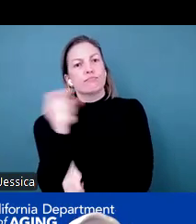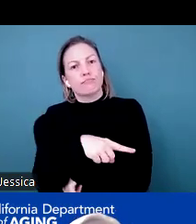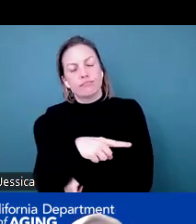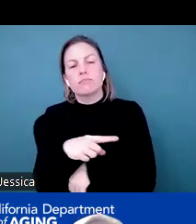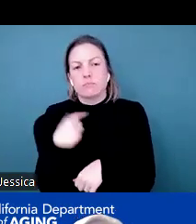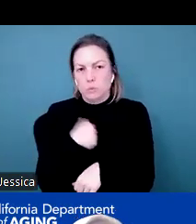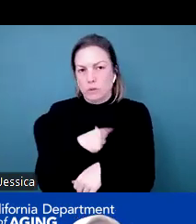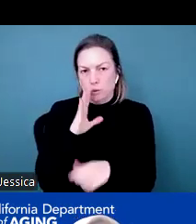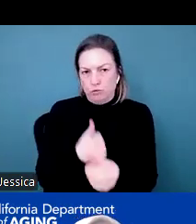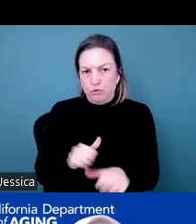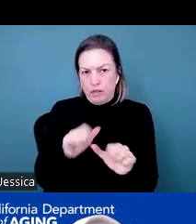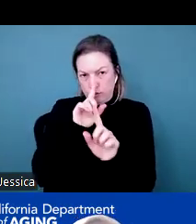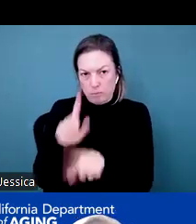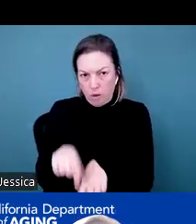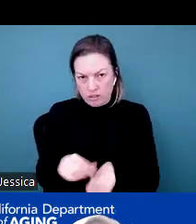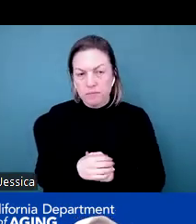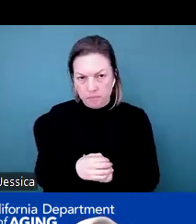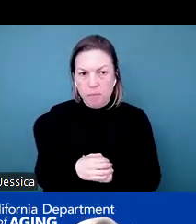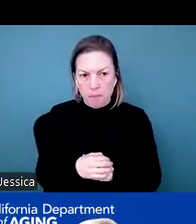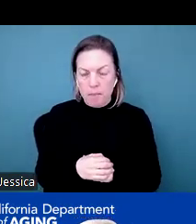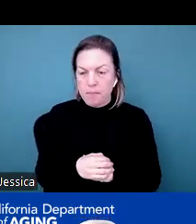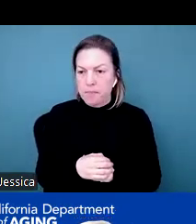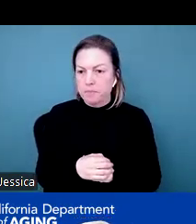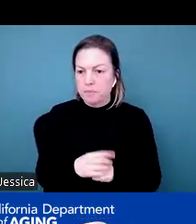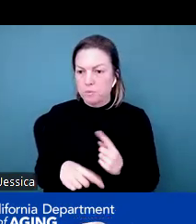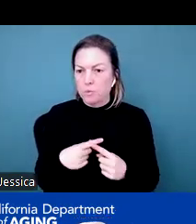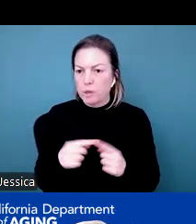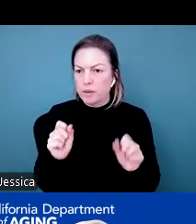to respond at our earliest opportunity.